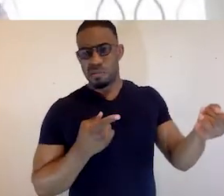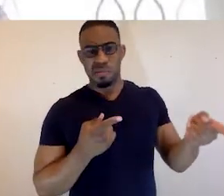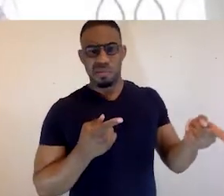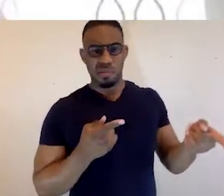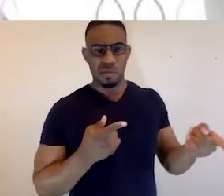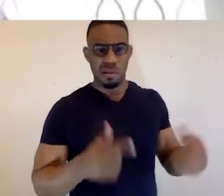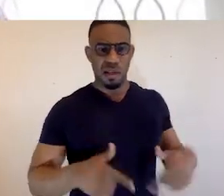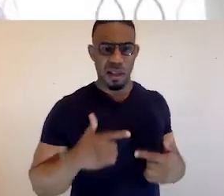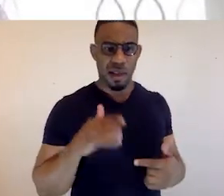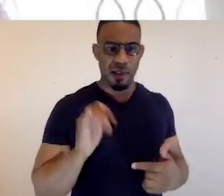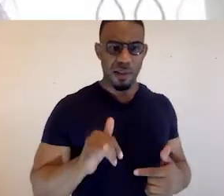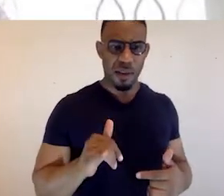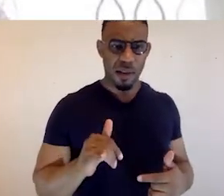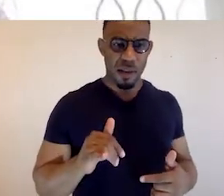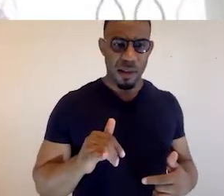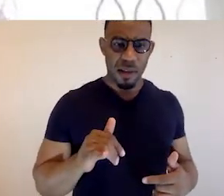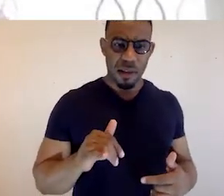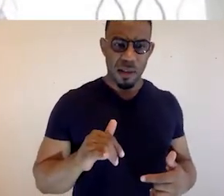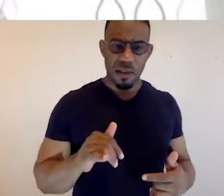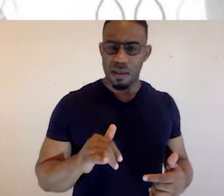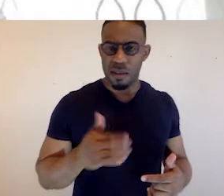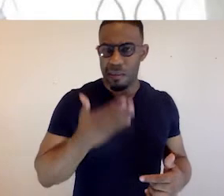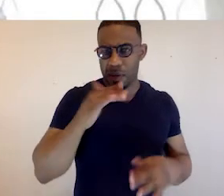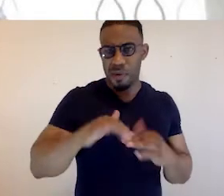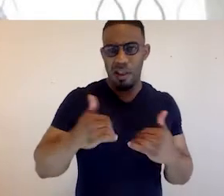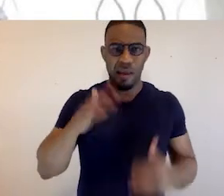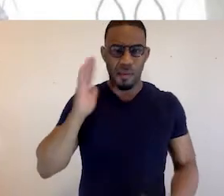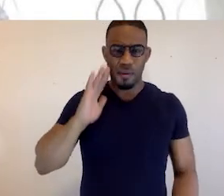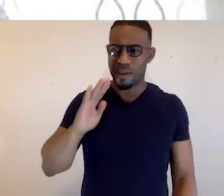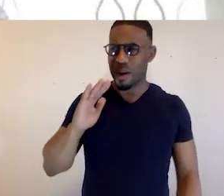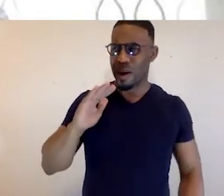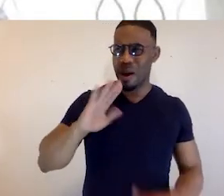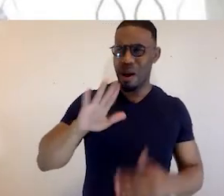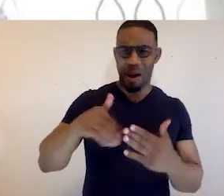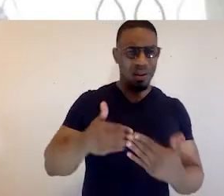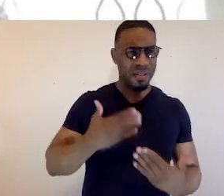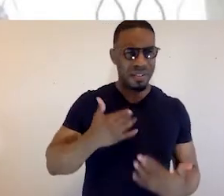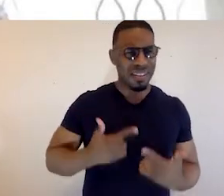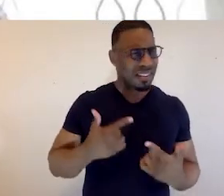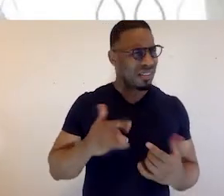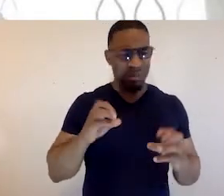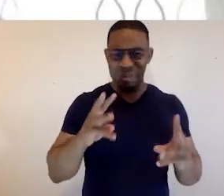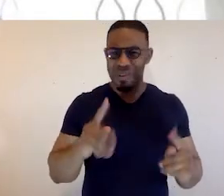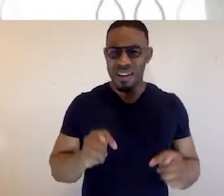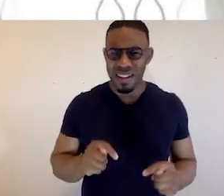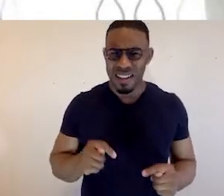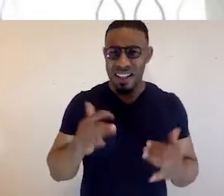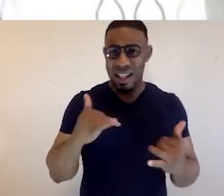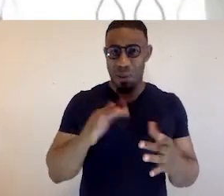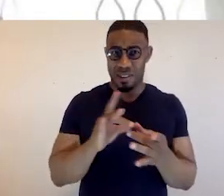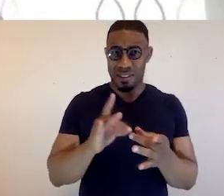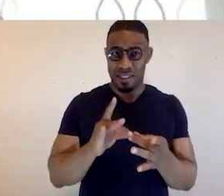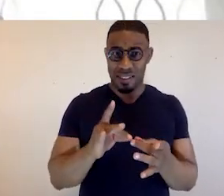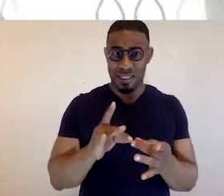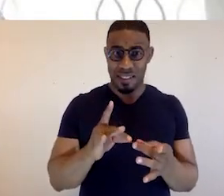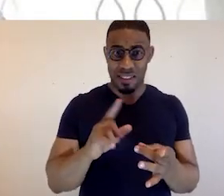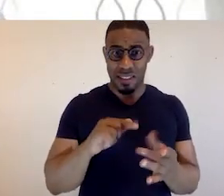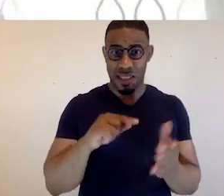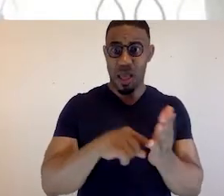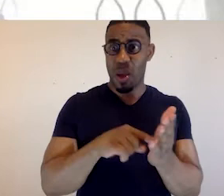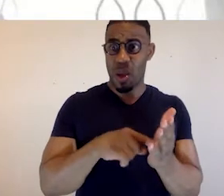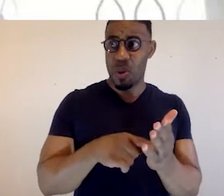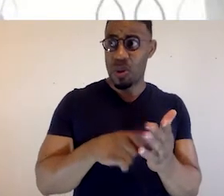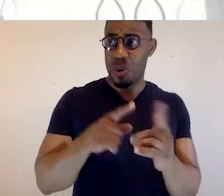a life that is better than what they had before. All of these were lies. Now we're saying they owe a debt